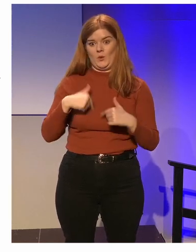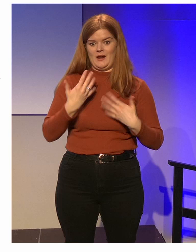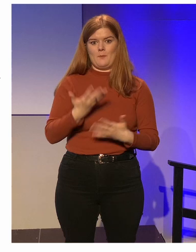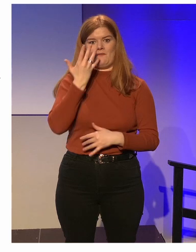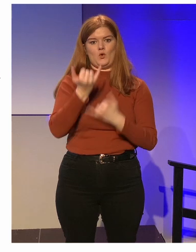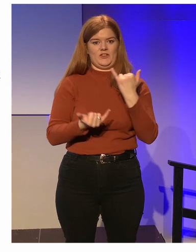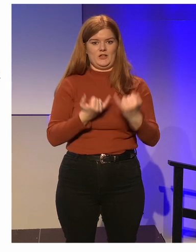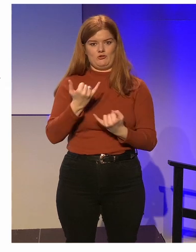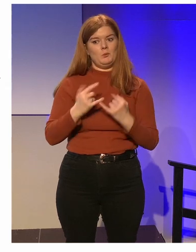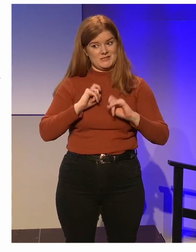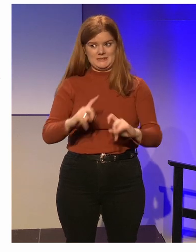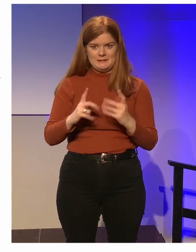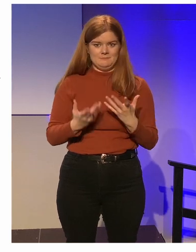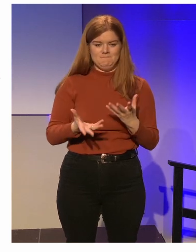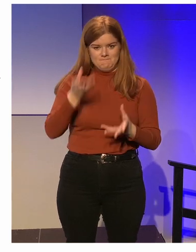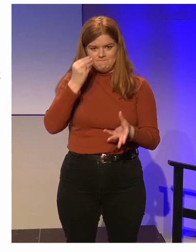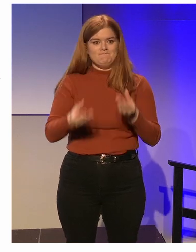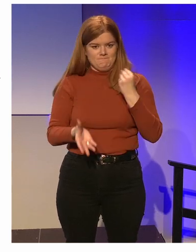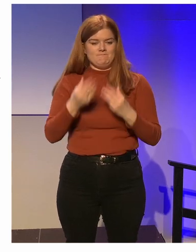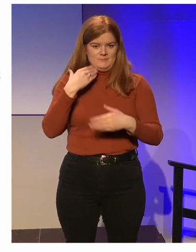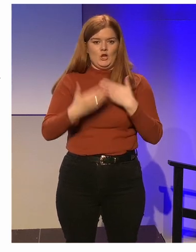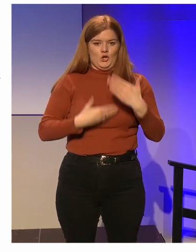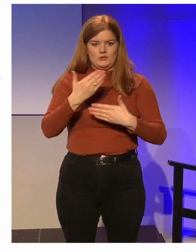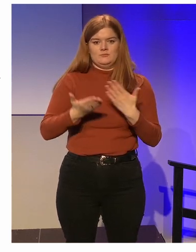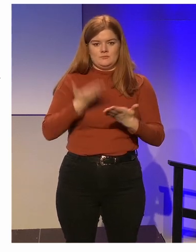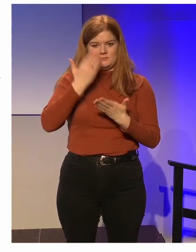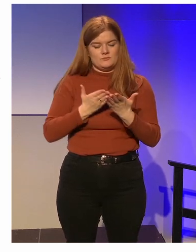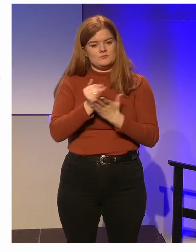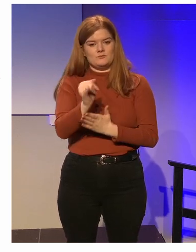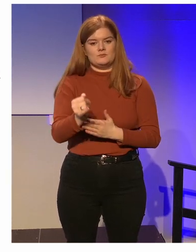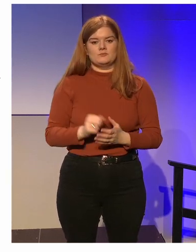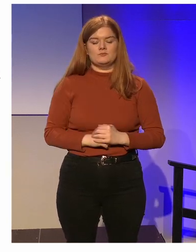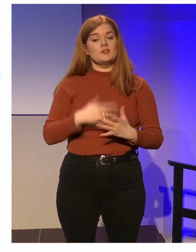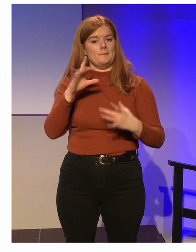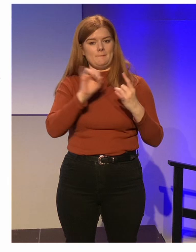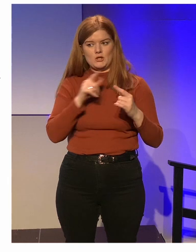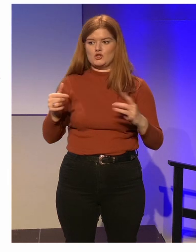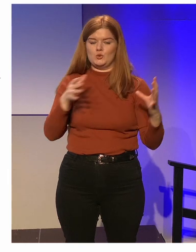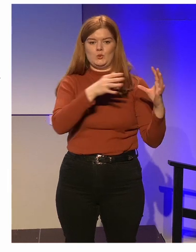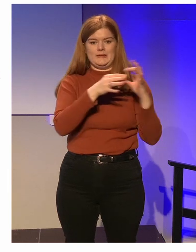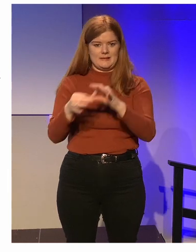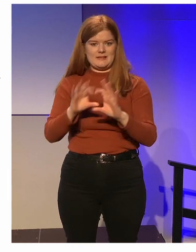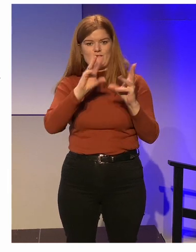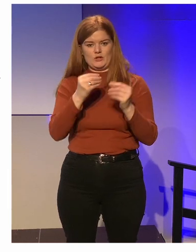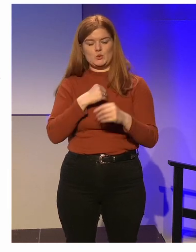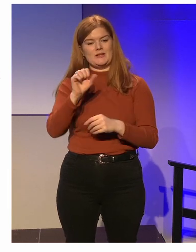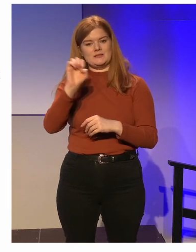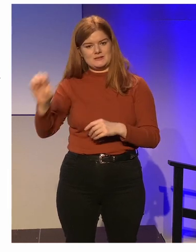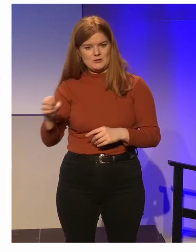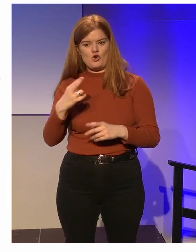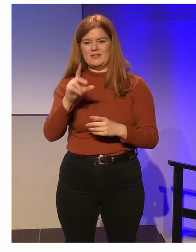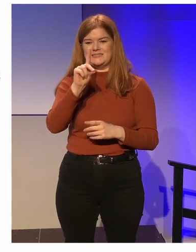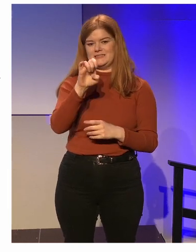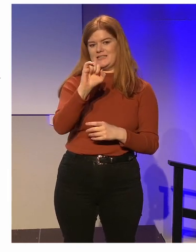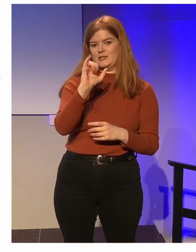4 and we are still well on in our journey. To make sure that you connect it to SSE or your